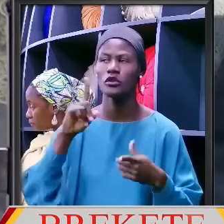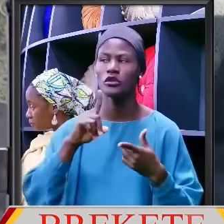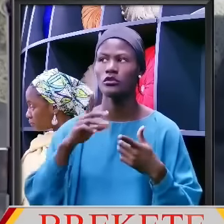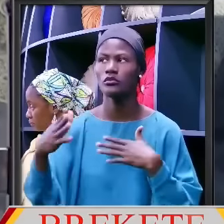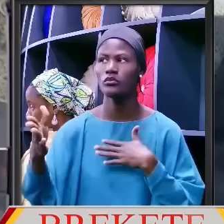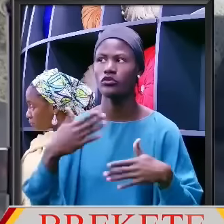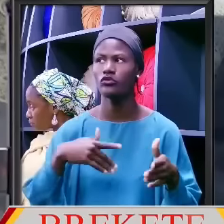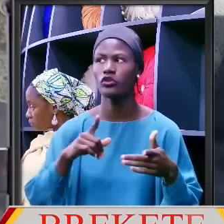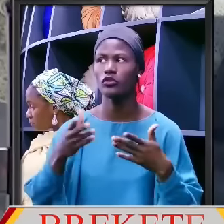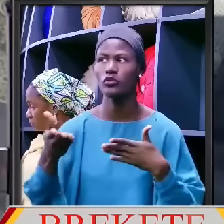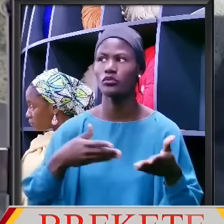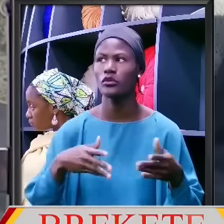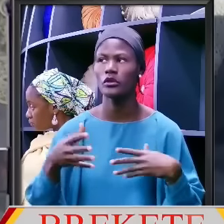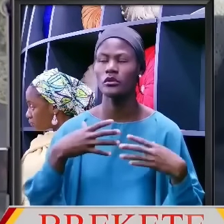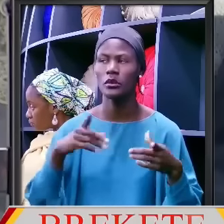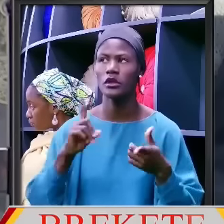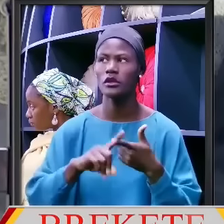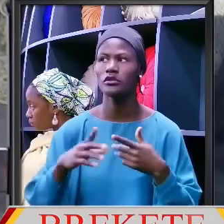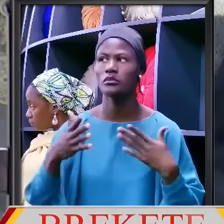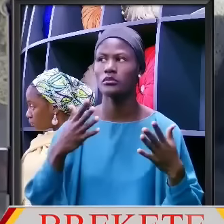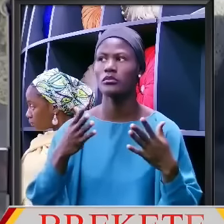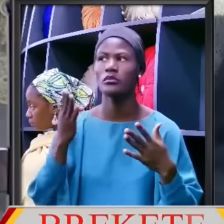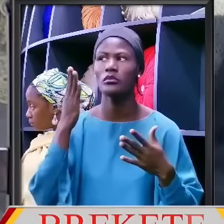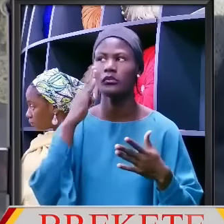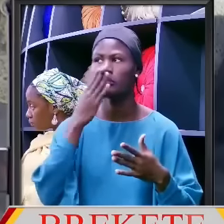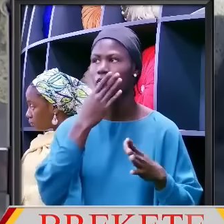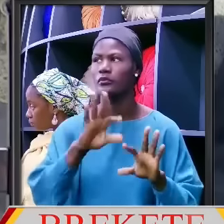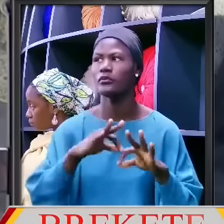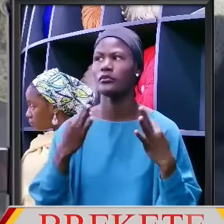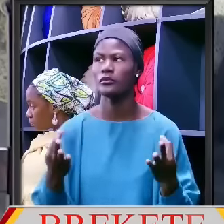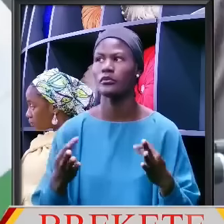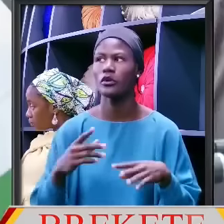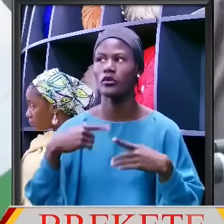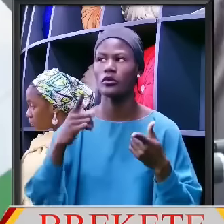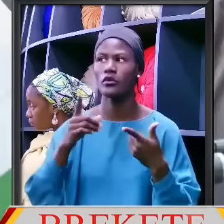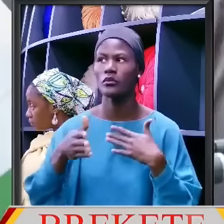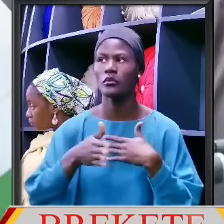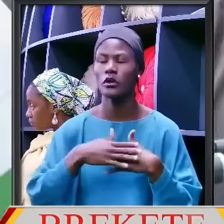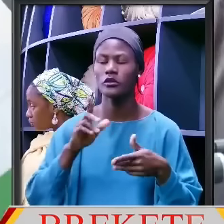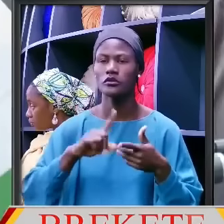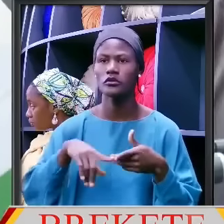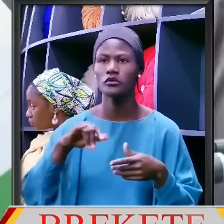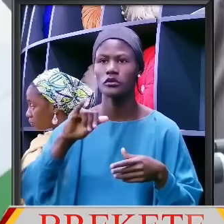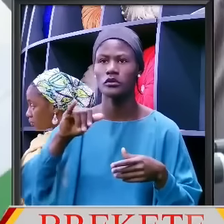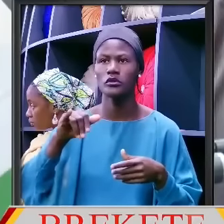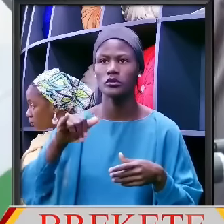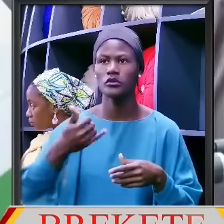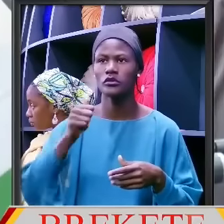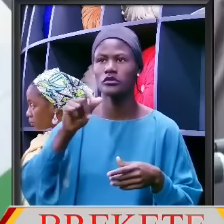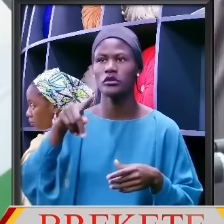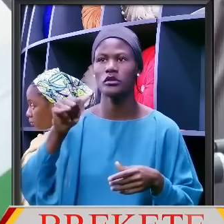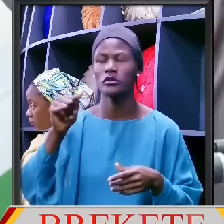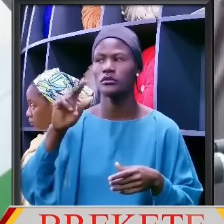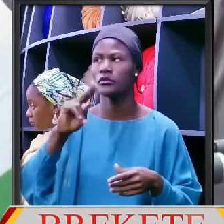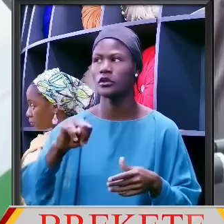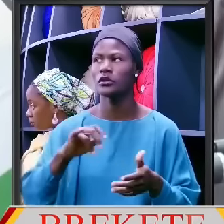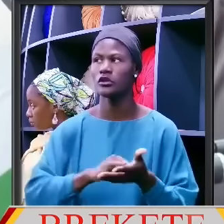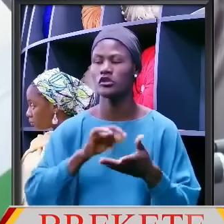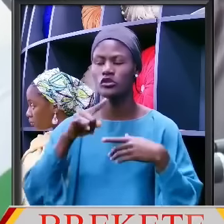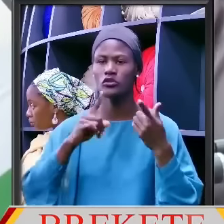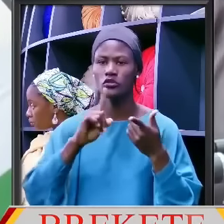break? One of my friends, because I went back to Japan, you know. So I told one of my friends he should go to